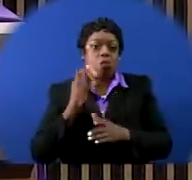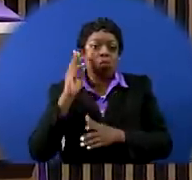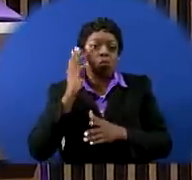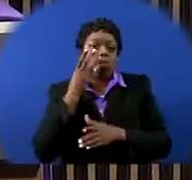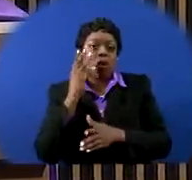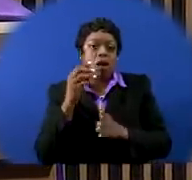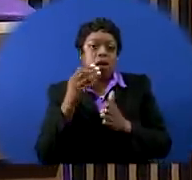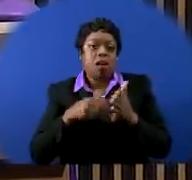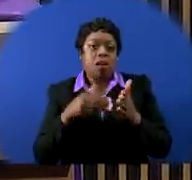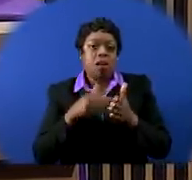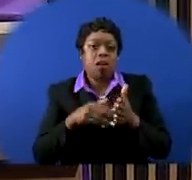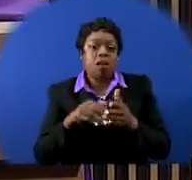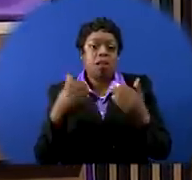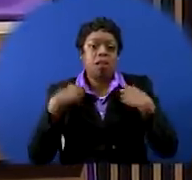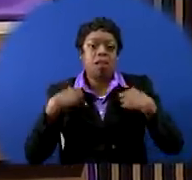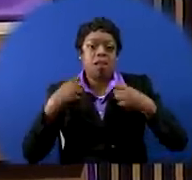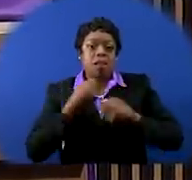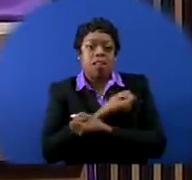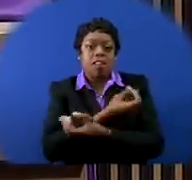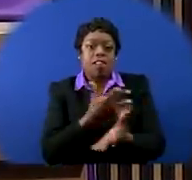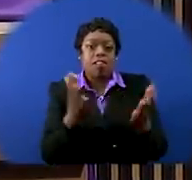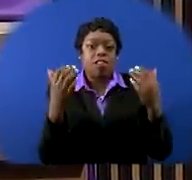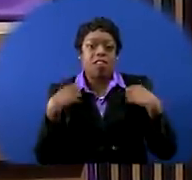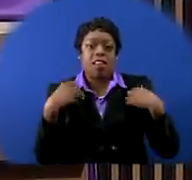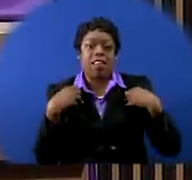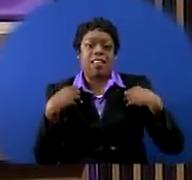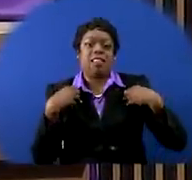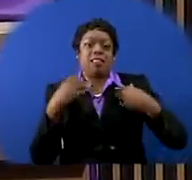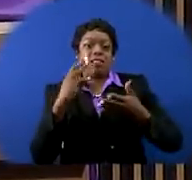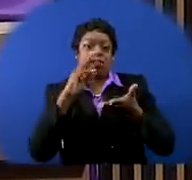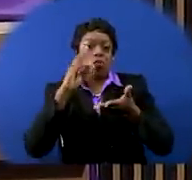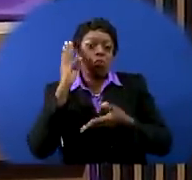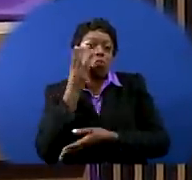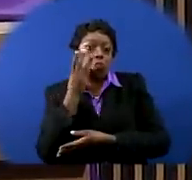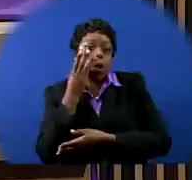house has elements of the Lord's Supper.